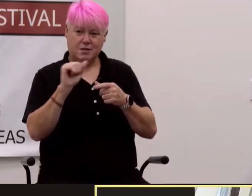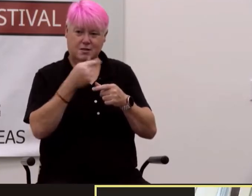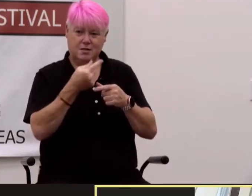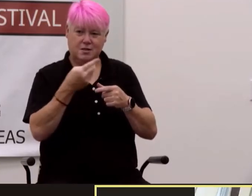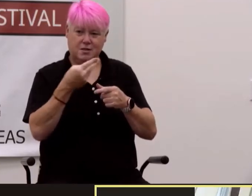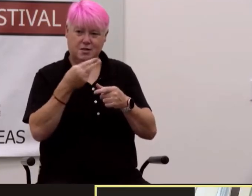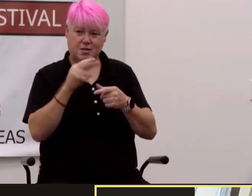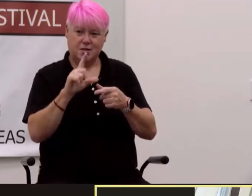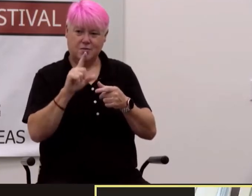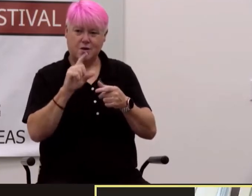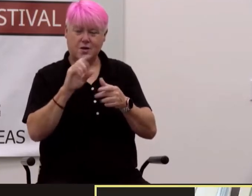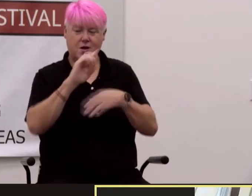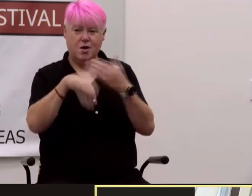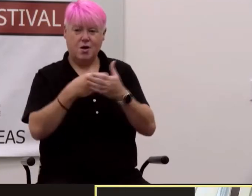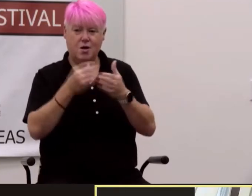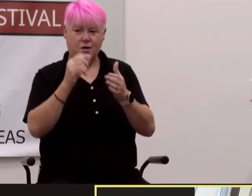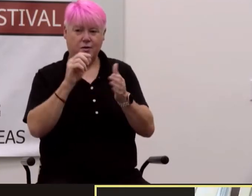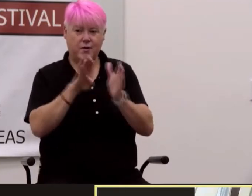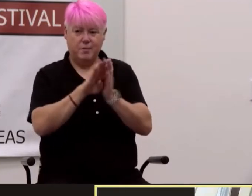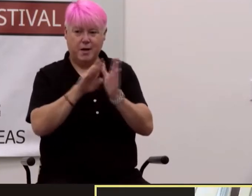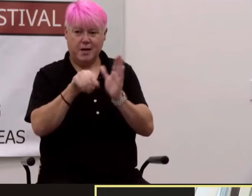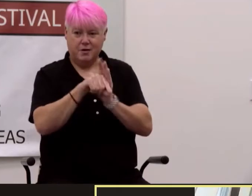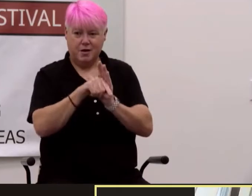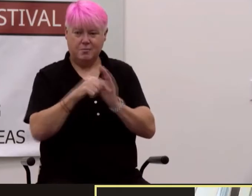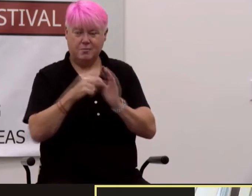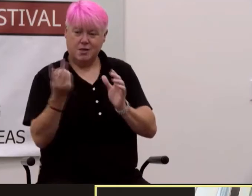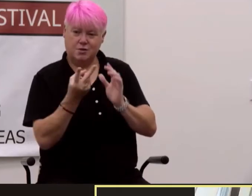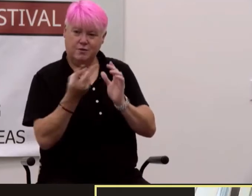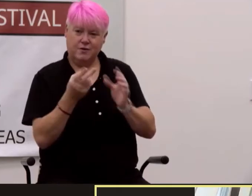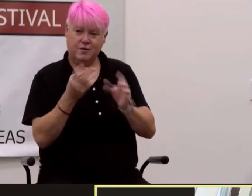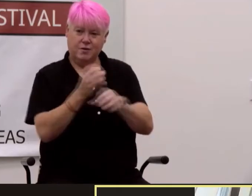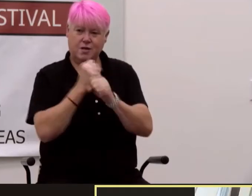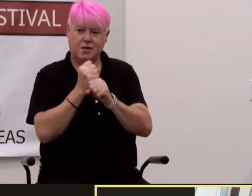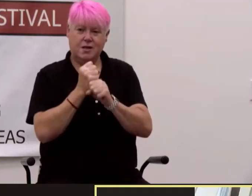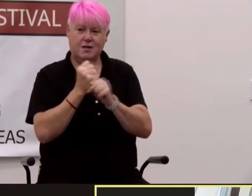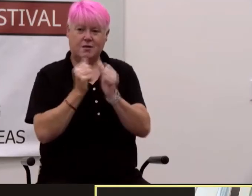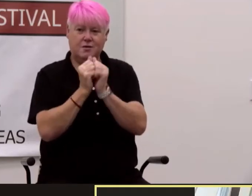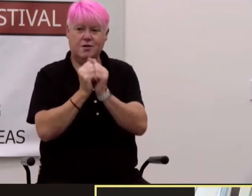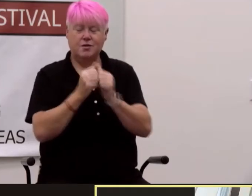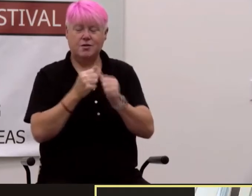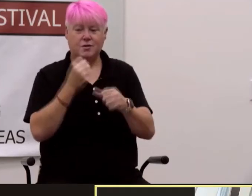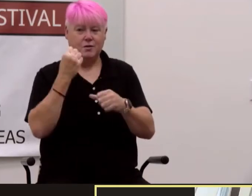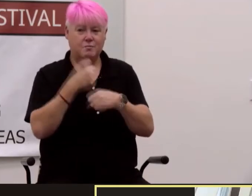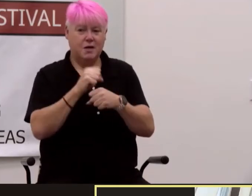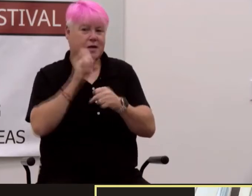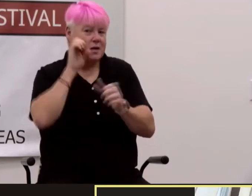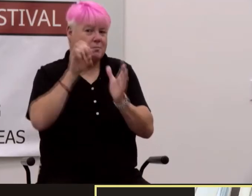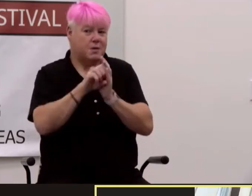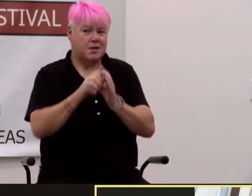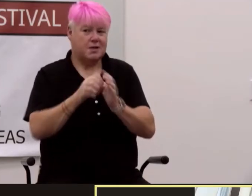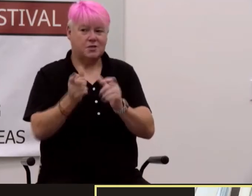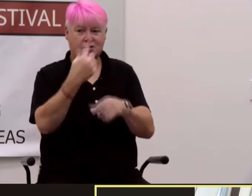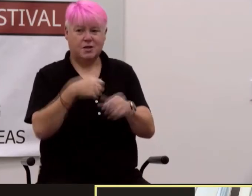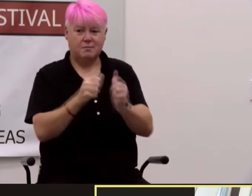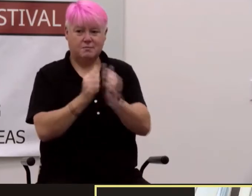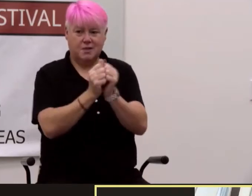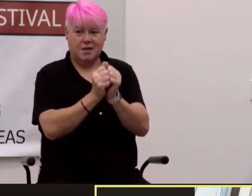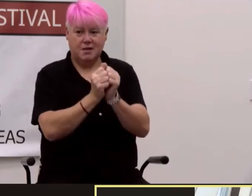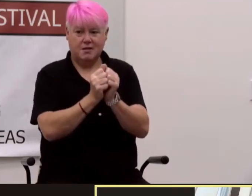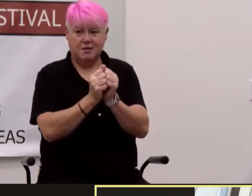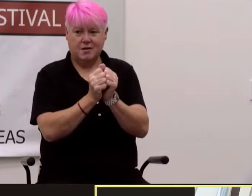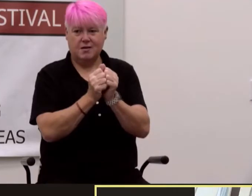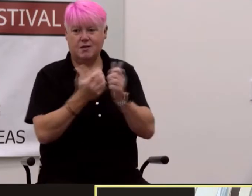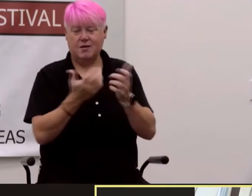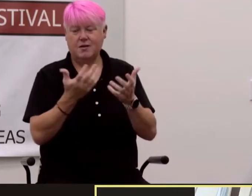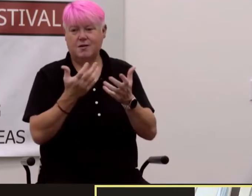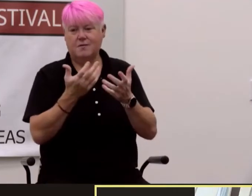She had all the stuff, but it was you two that got together to make those pictures come together. You know what I mean? And then you also guided Catherine Sprague,